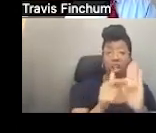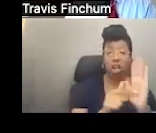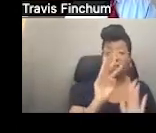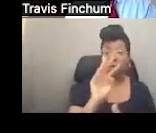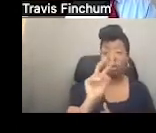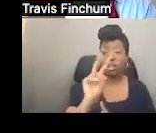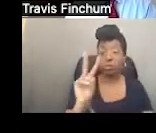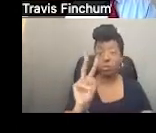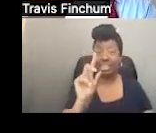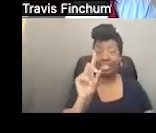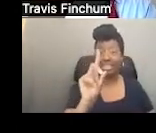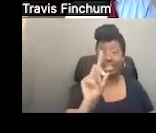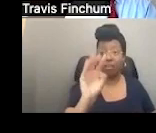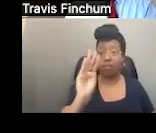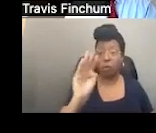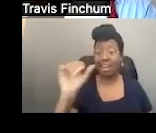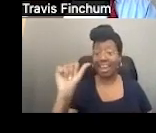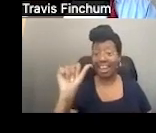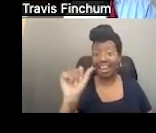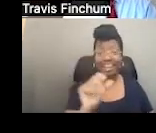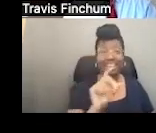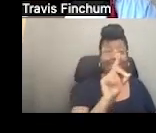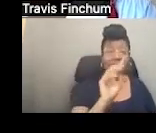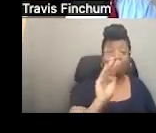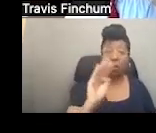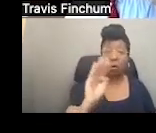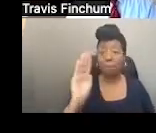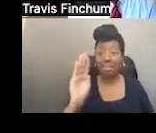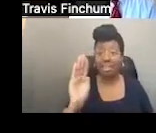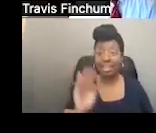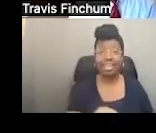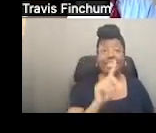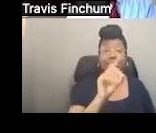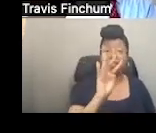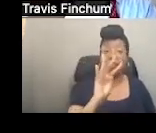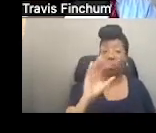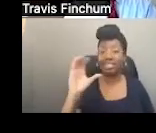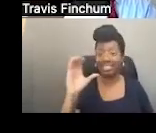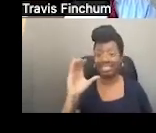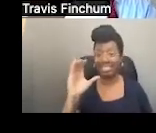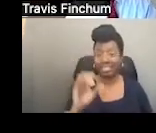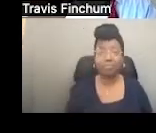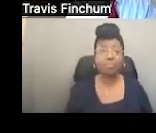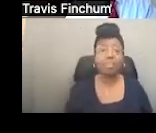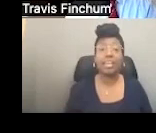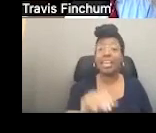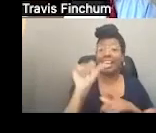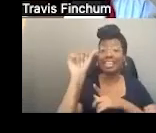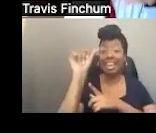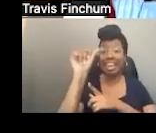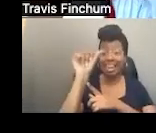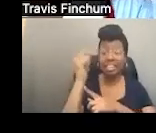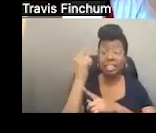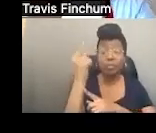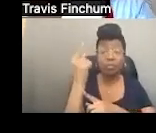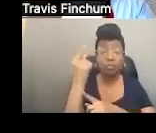and a D4C trust. The D4A trust is for an individual who's under the age of 65,